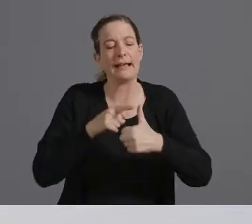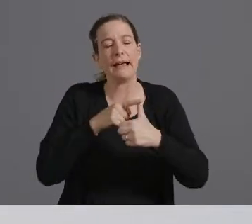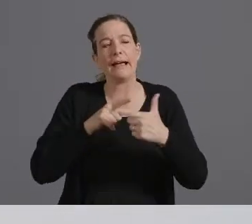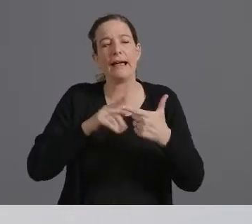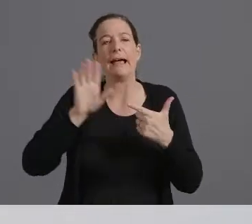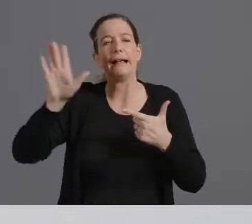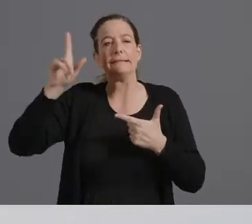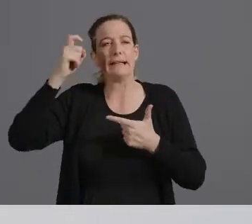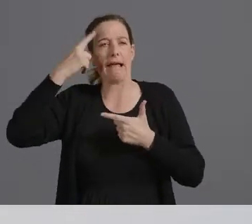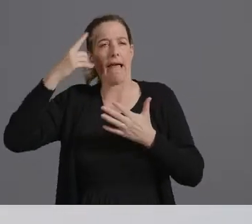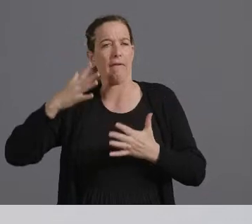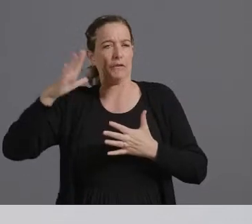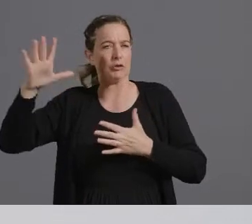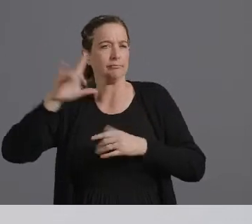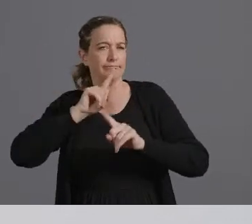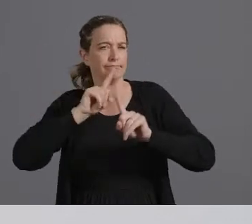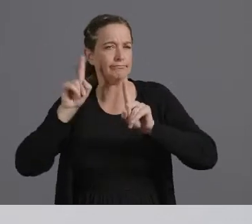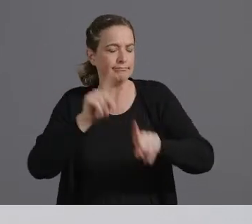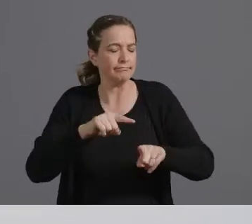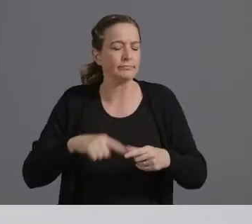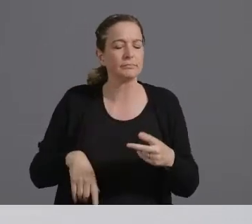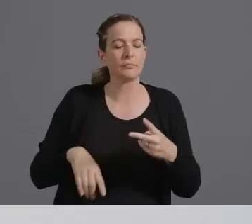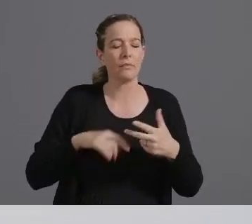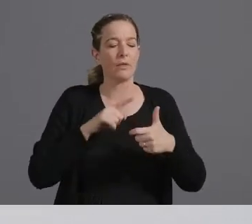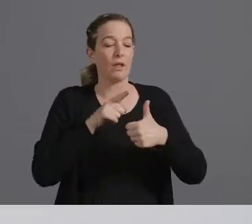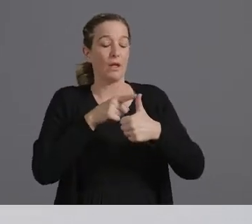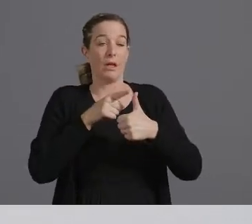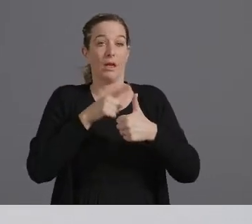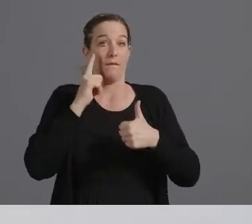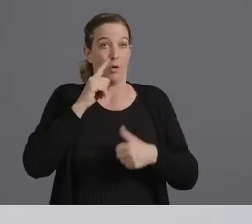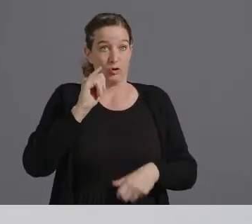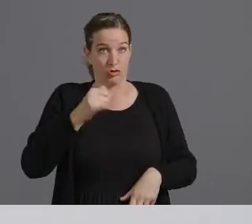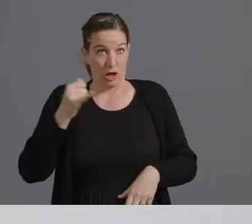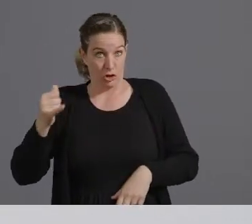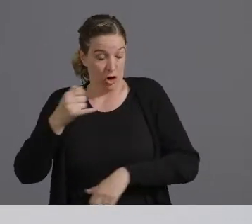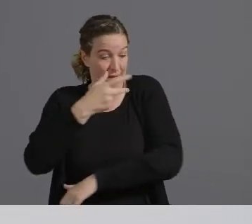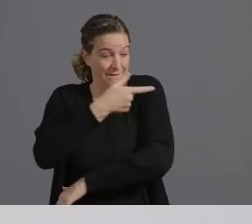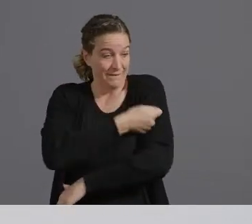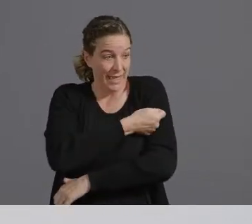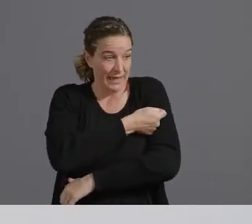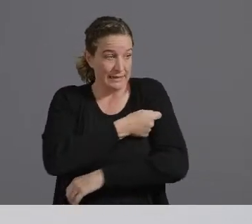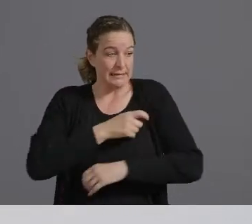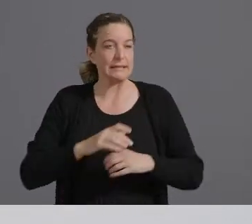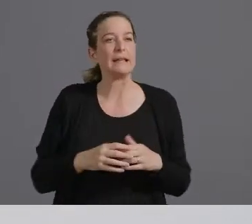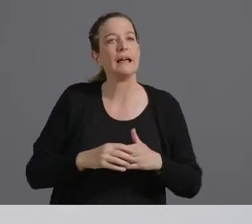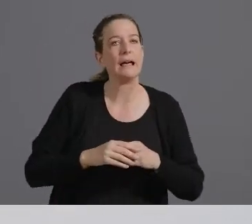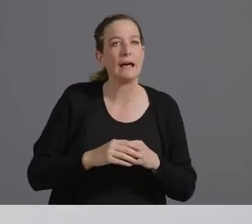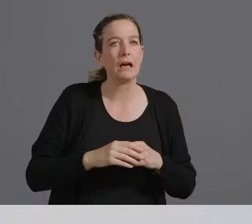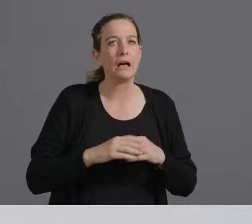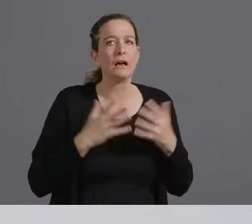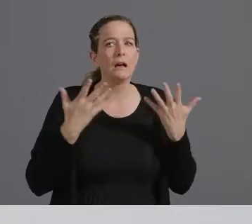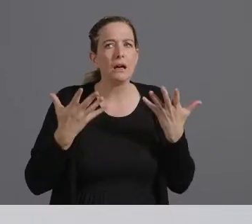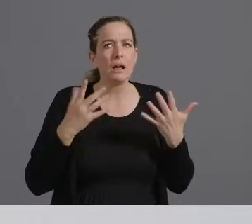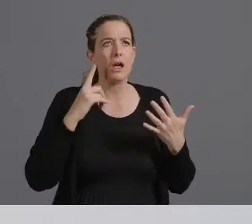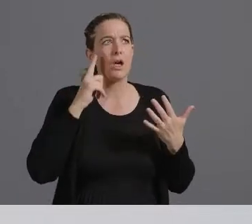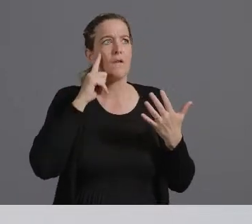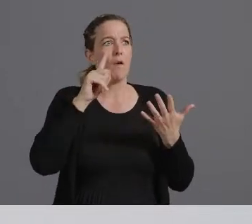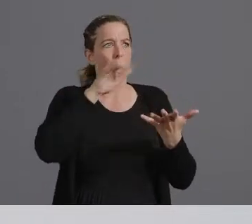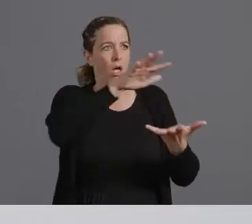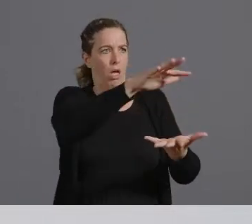On the Johnson vaccine, what amount, are all counties going to get the same amount? Like, is it going to